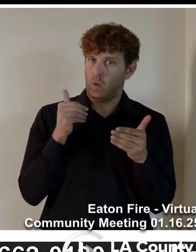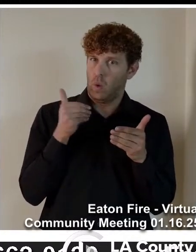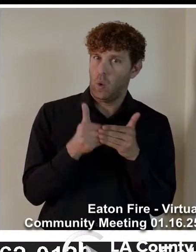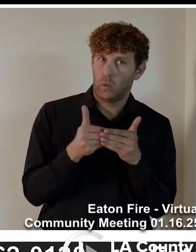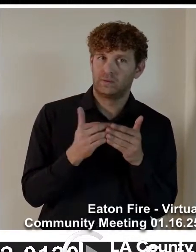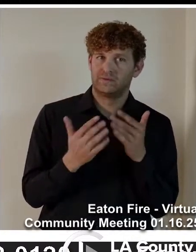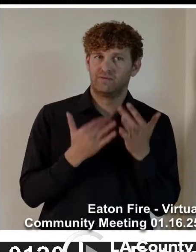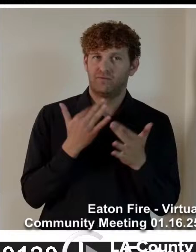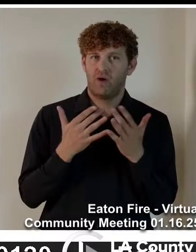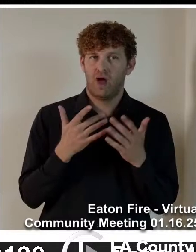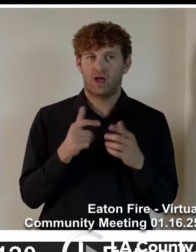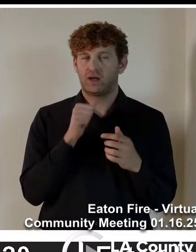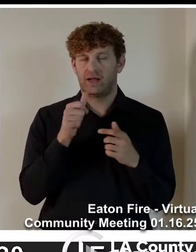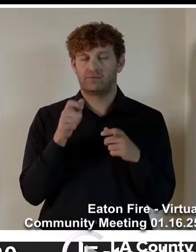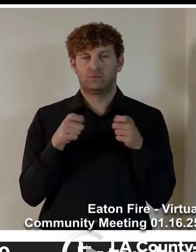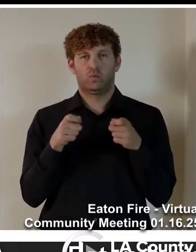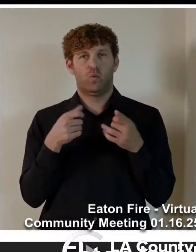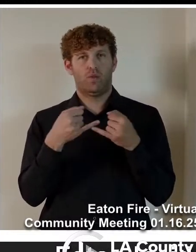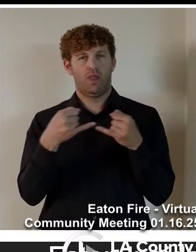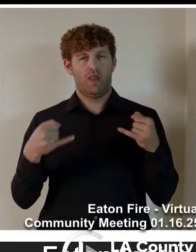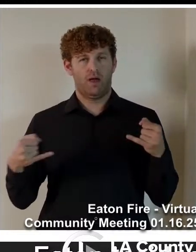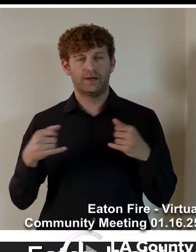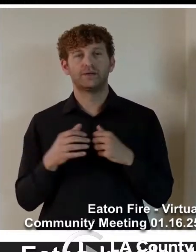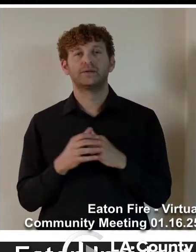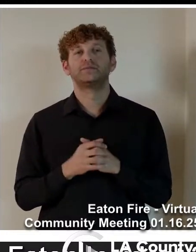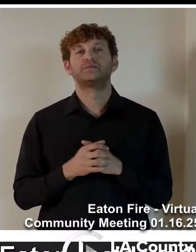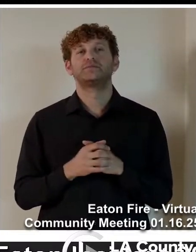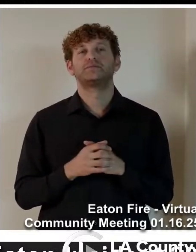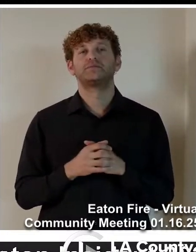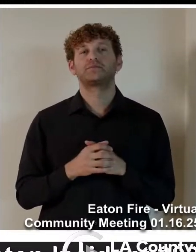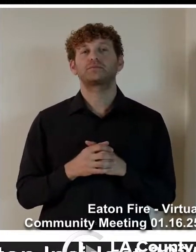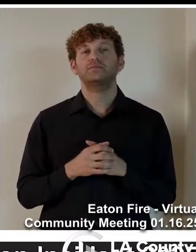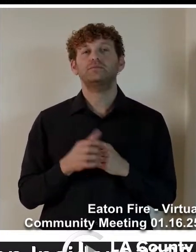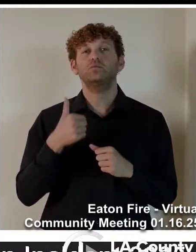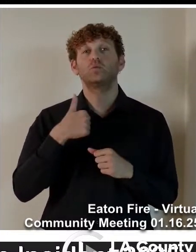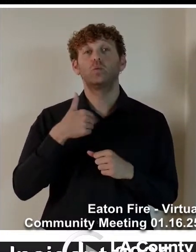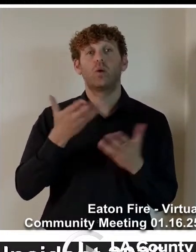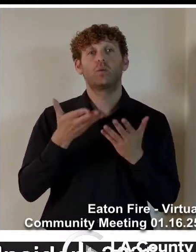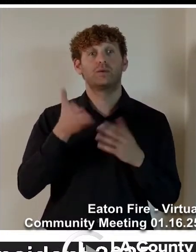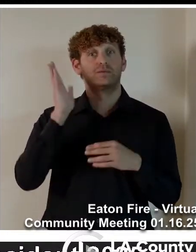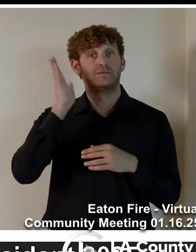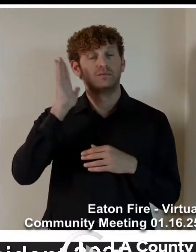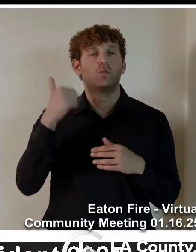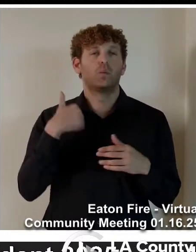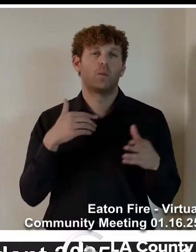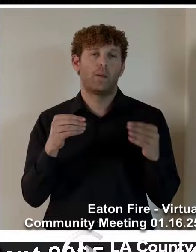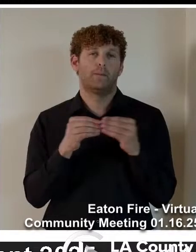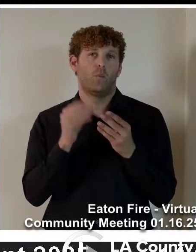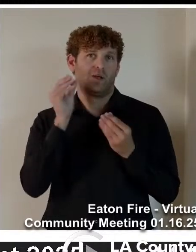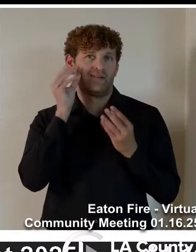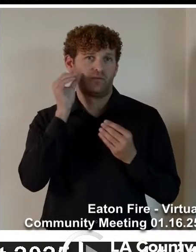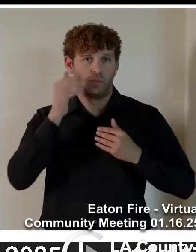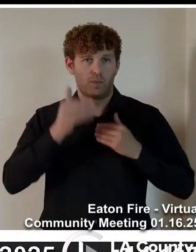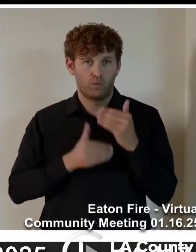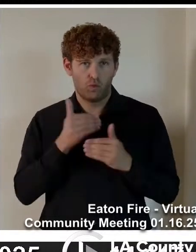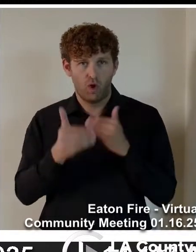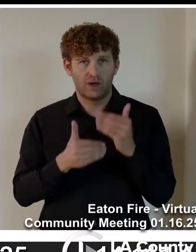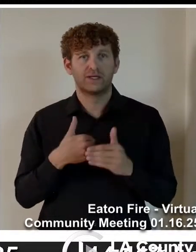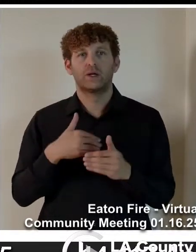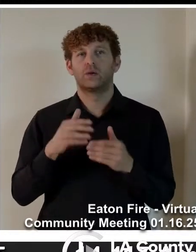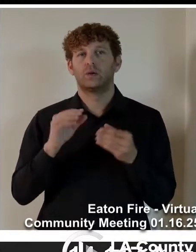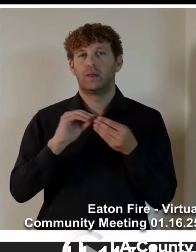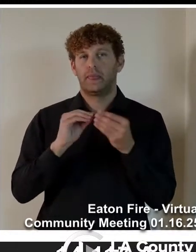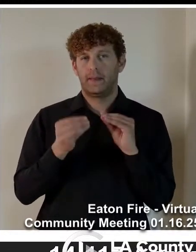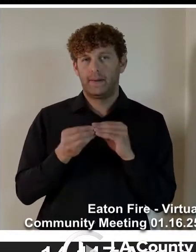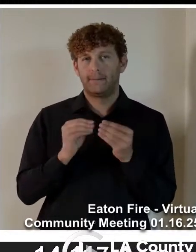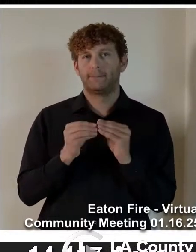Tomorrow, when we come to speak to you, we'll have more information on the progress that we've achieved and some of the numbers that Dan has passed on. Thank you and have a good